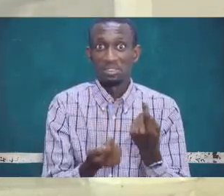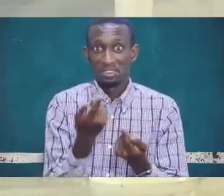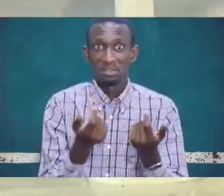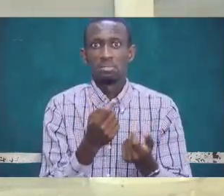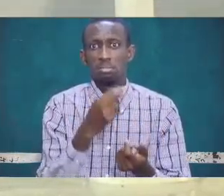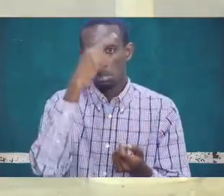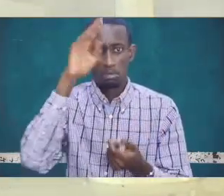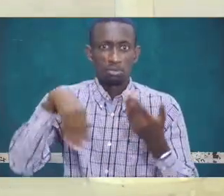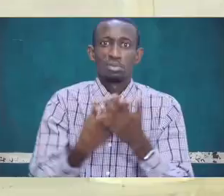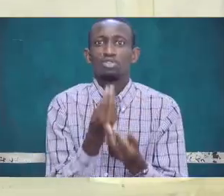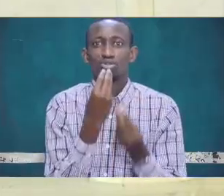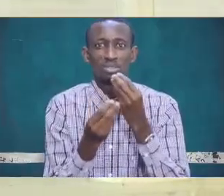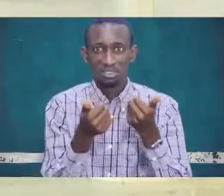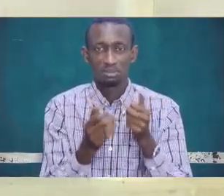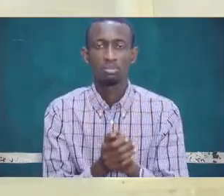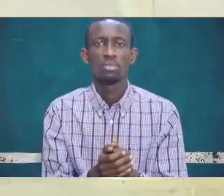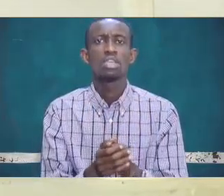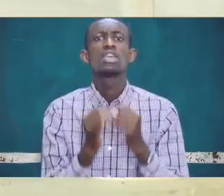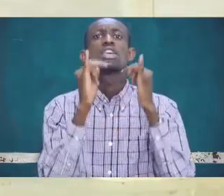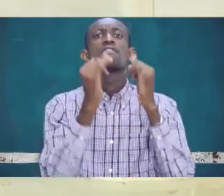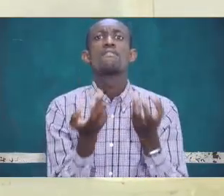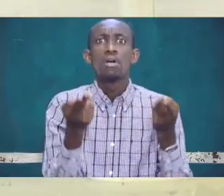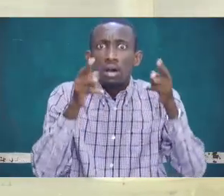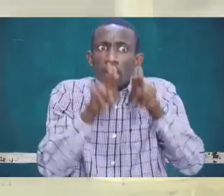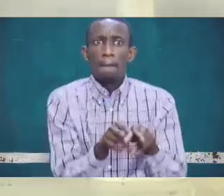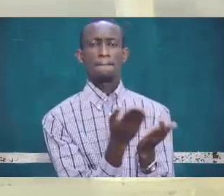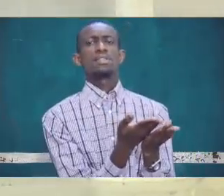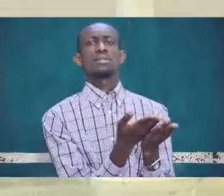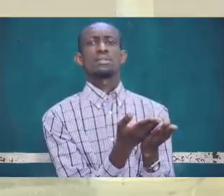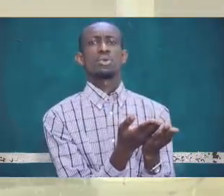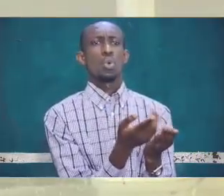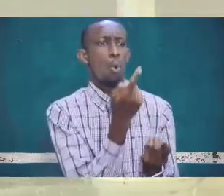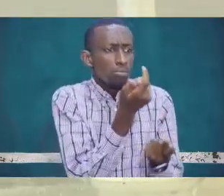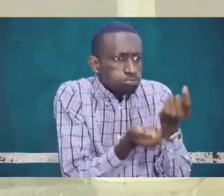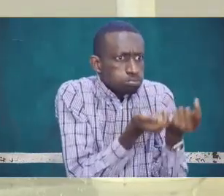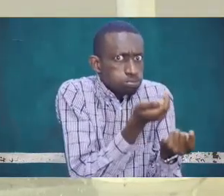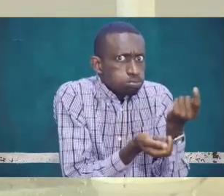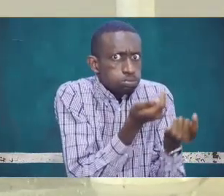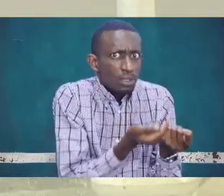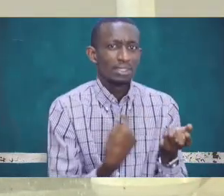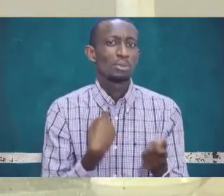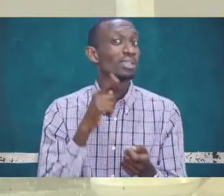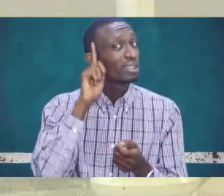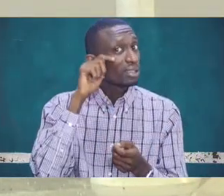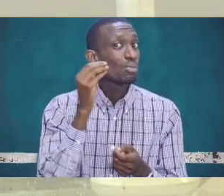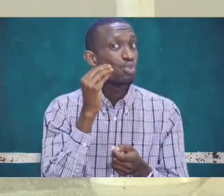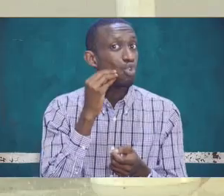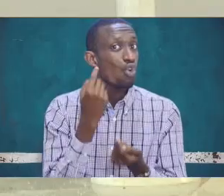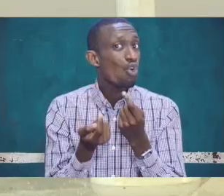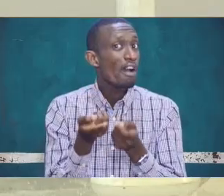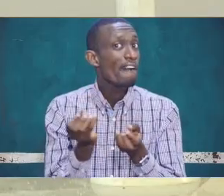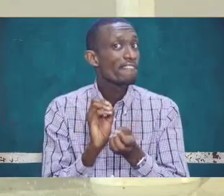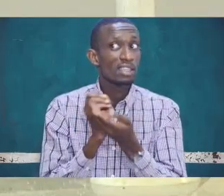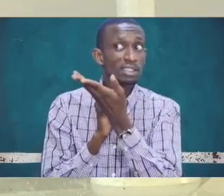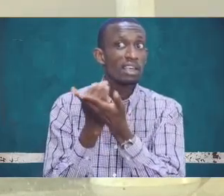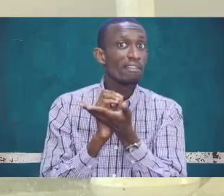eat. So if that happens, I said in the kitchen you don't have this. I think I mentioned it. So if